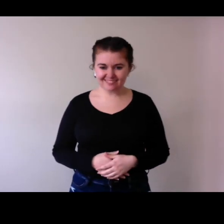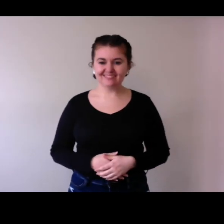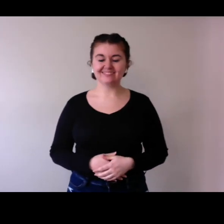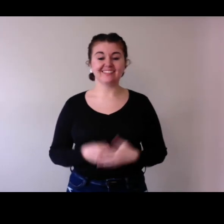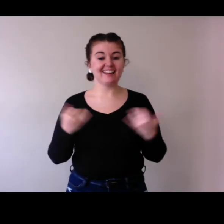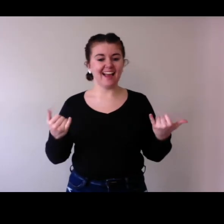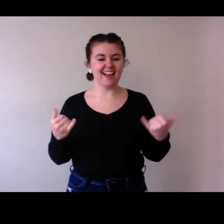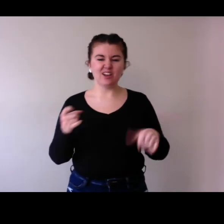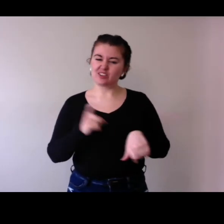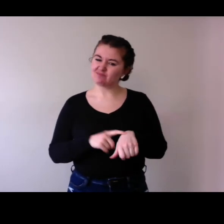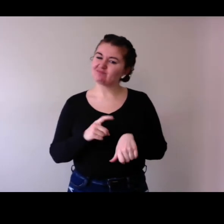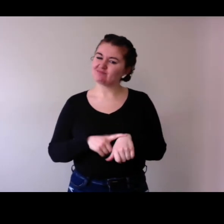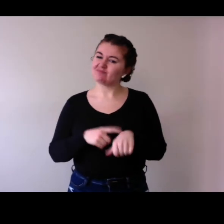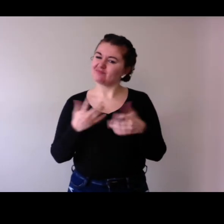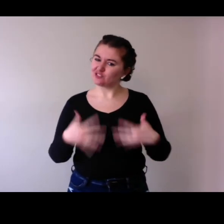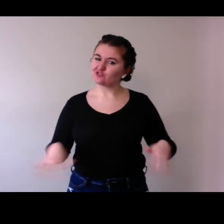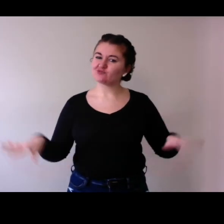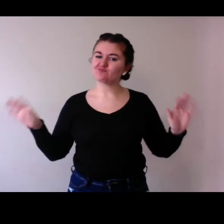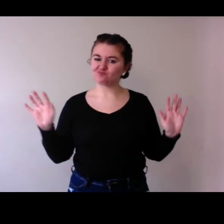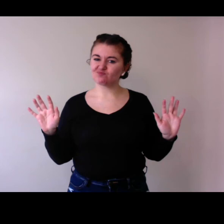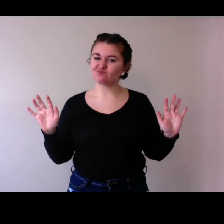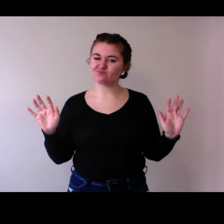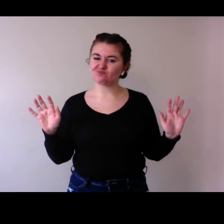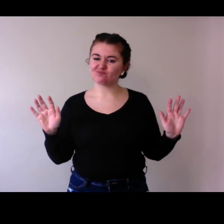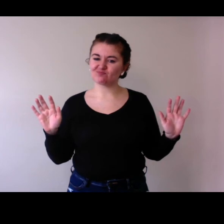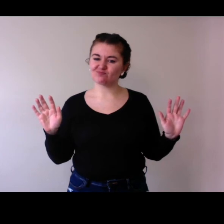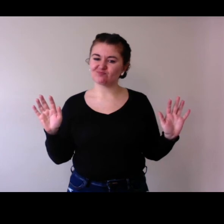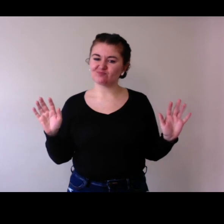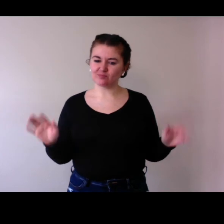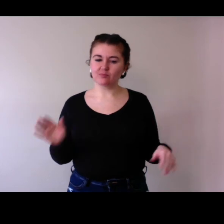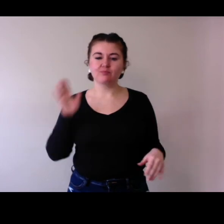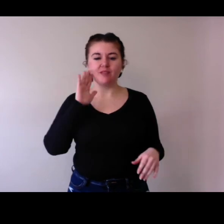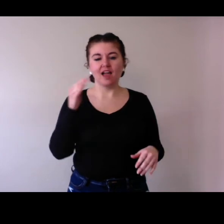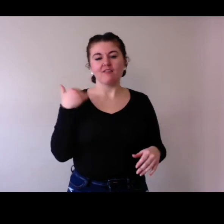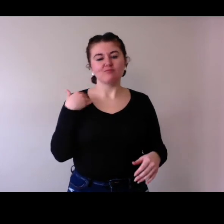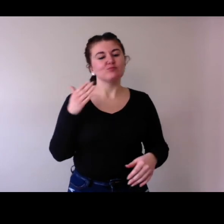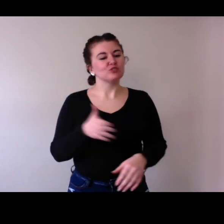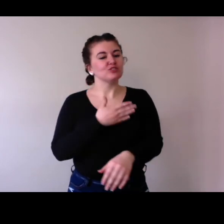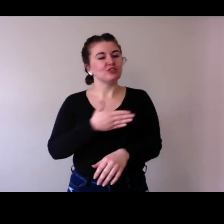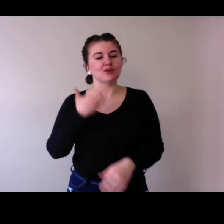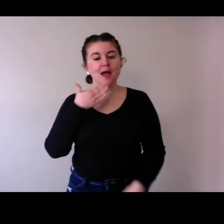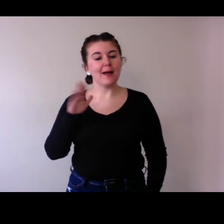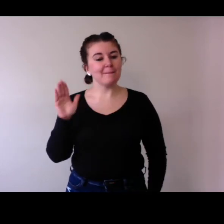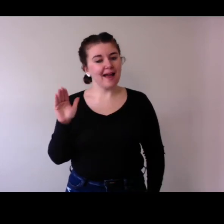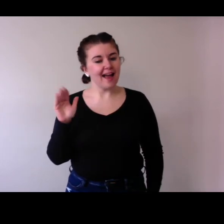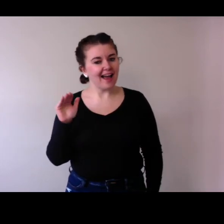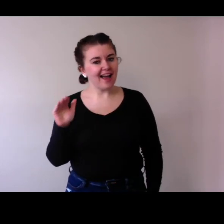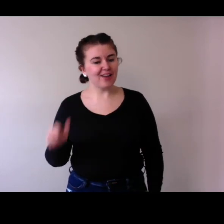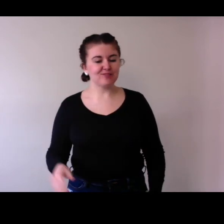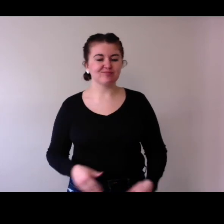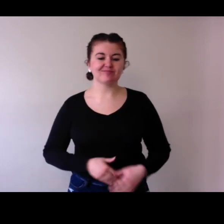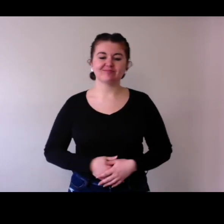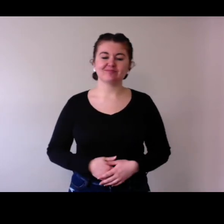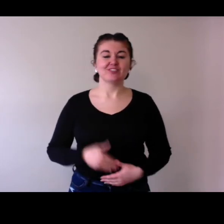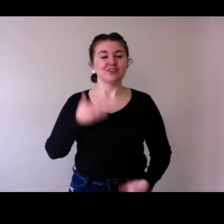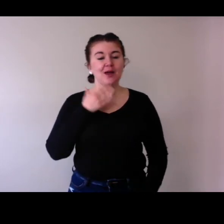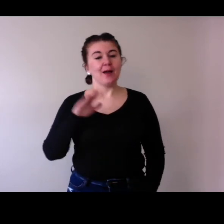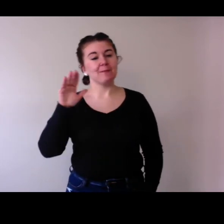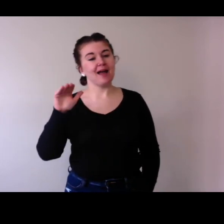It's time for us to say goodbye now. So let's say goodbye with our Goodbye Friends song.